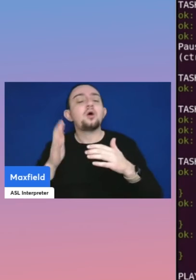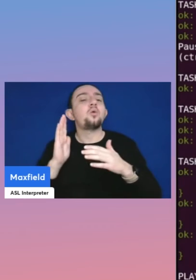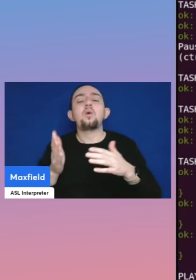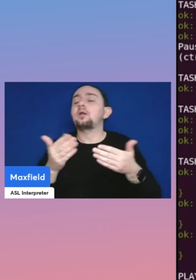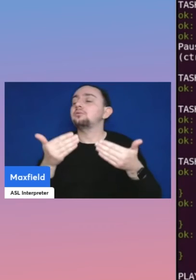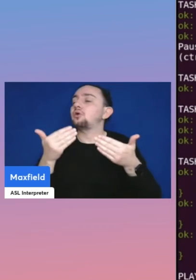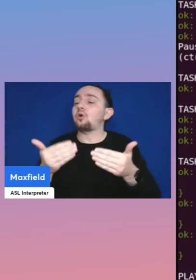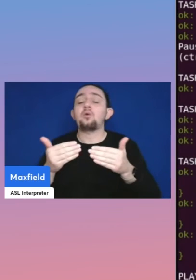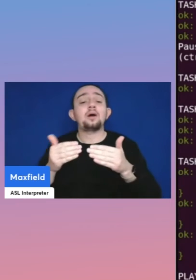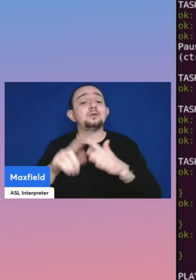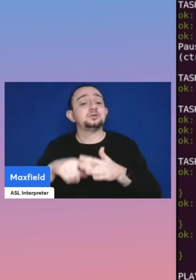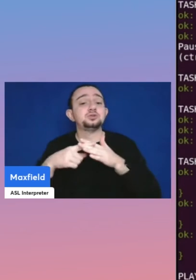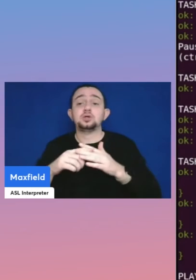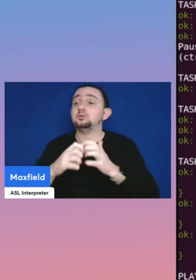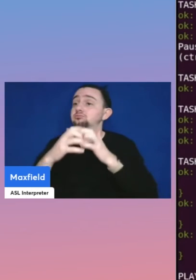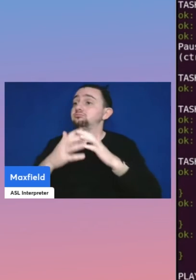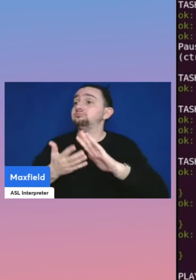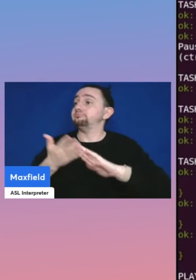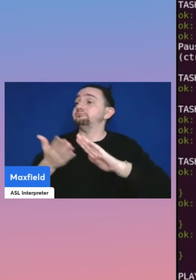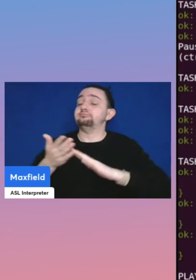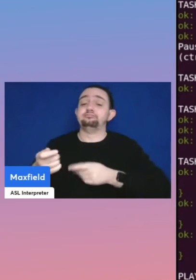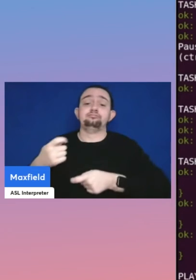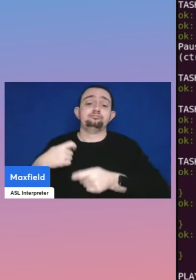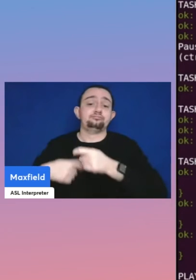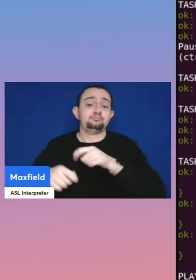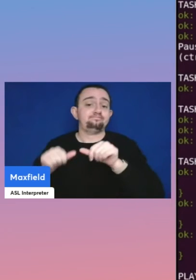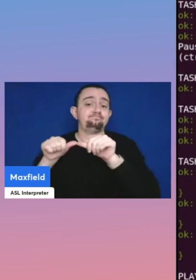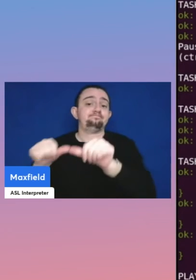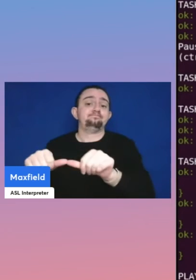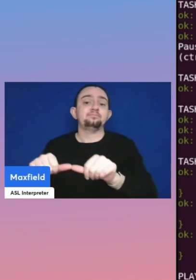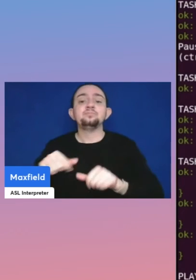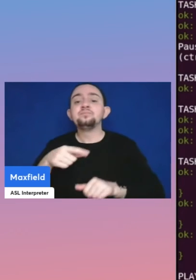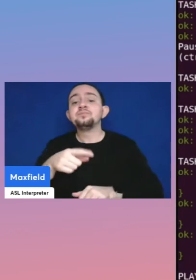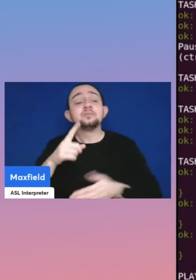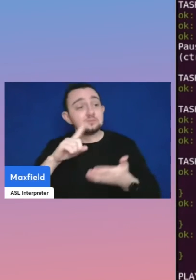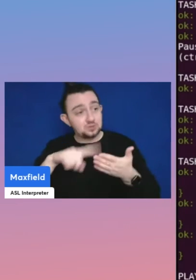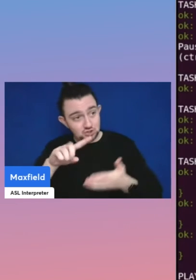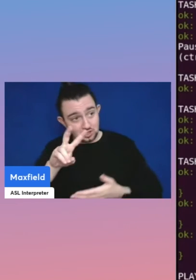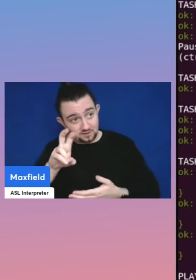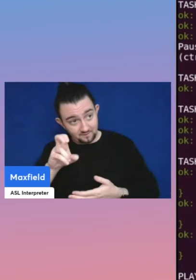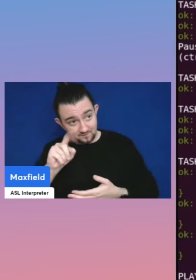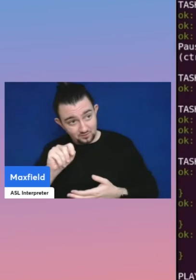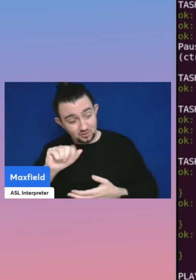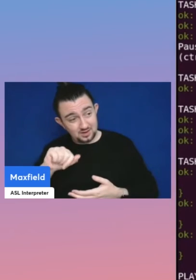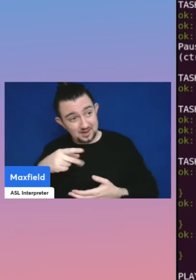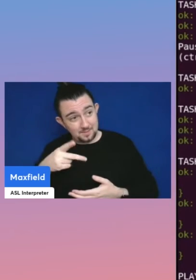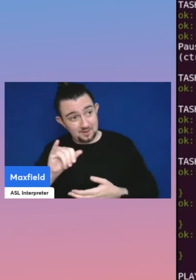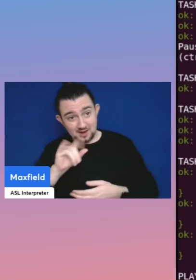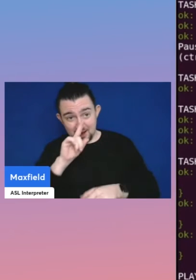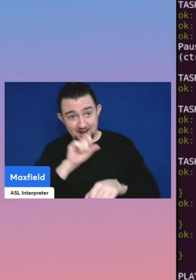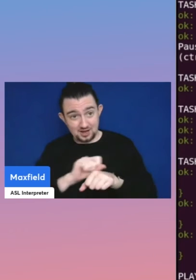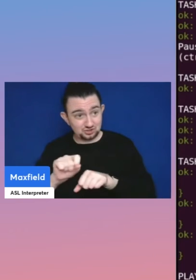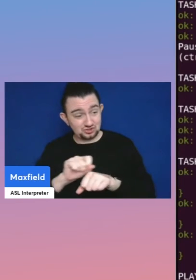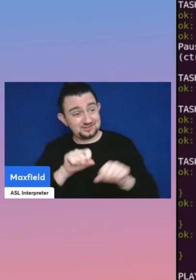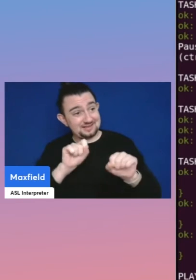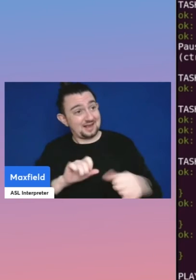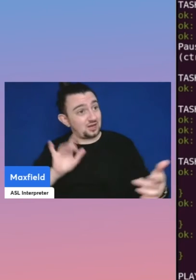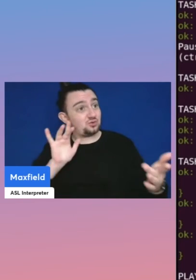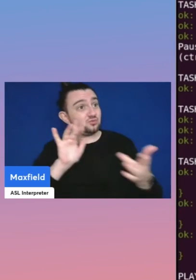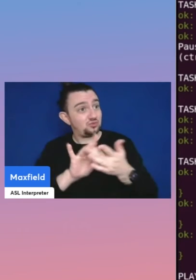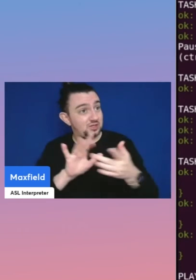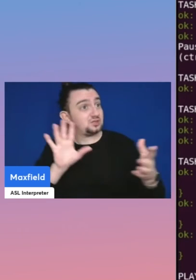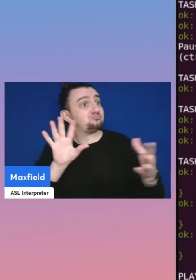We also added some checks in order to check that the Vault API is actually reachable. And the last task,